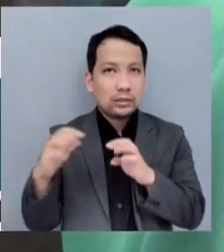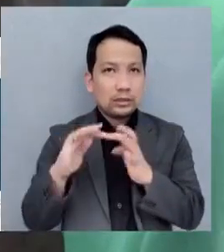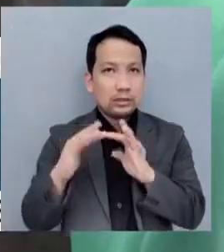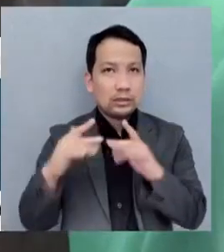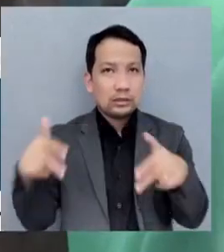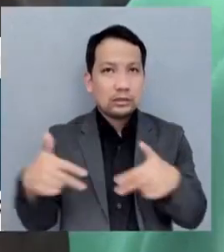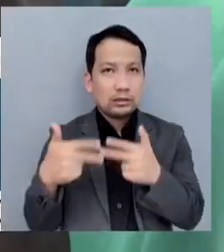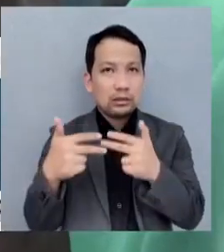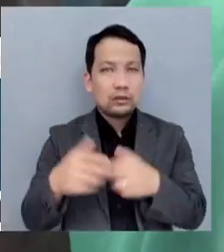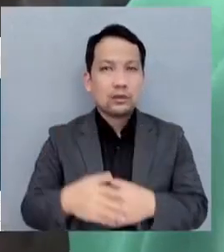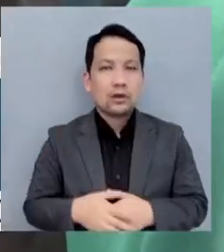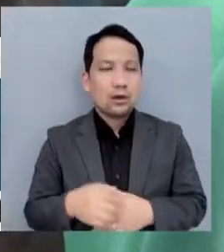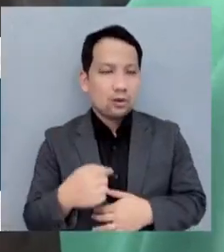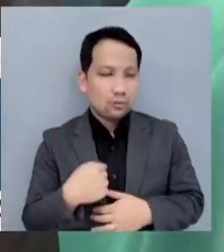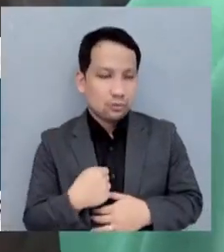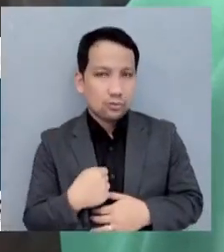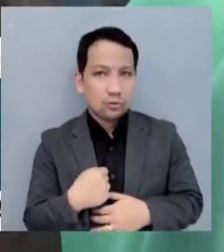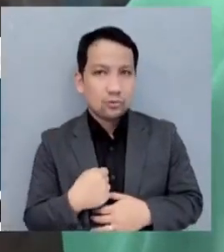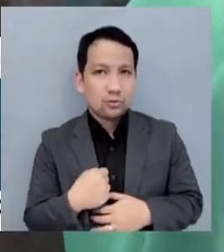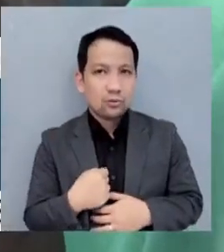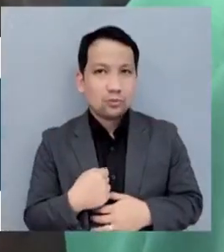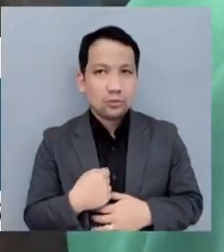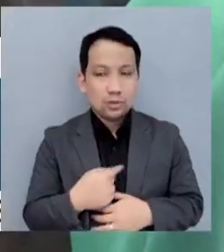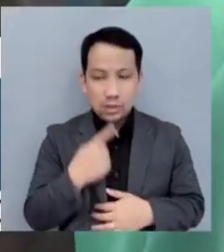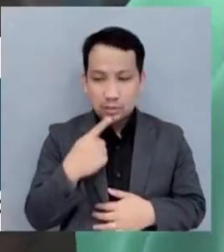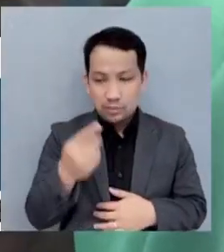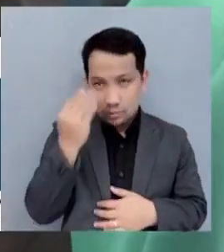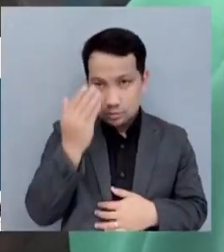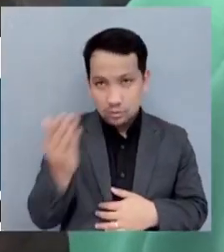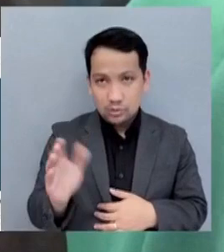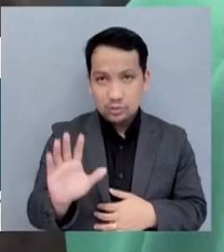I just laughed because I told him,